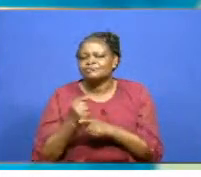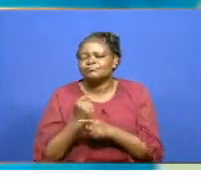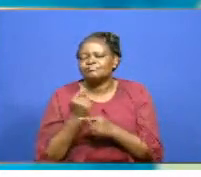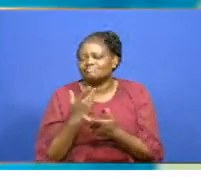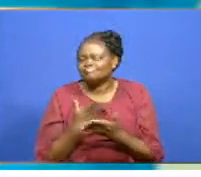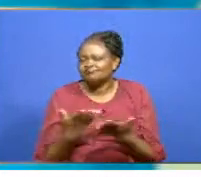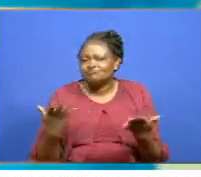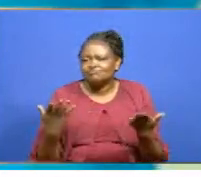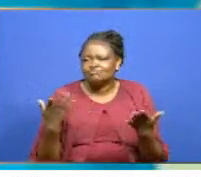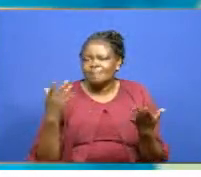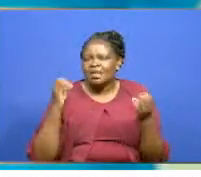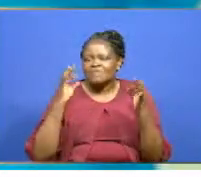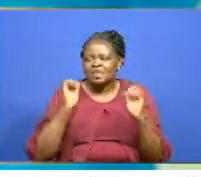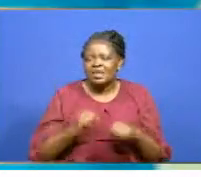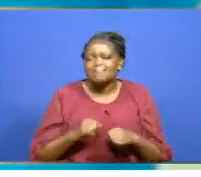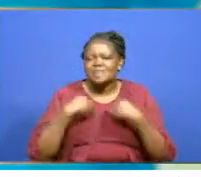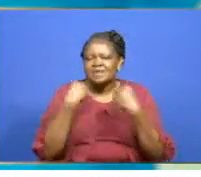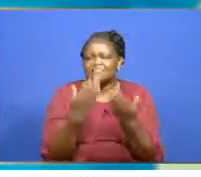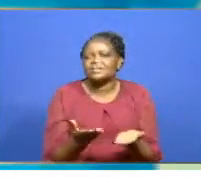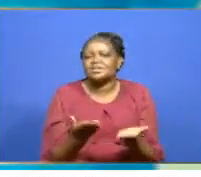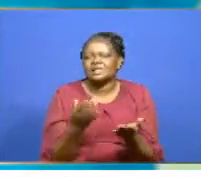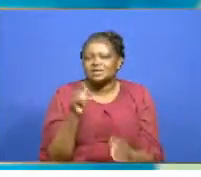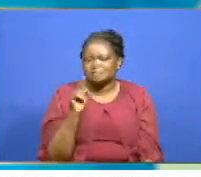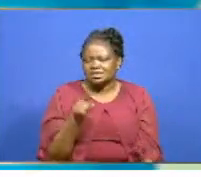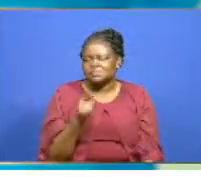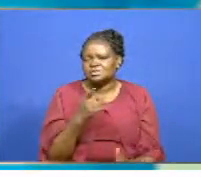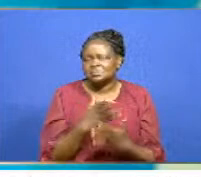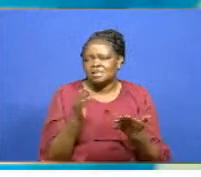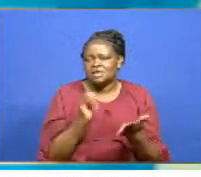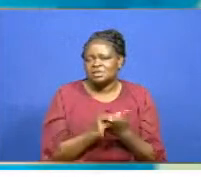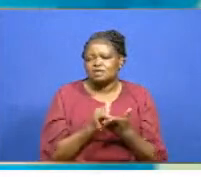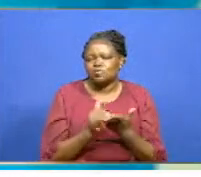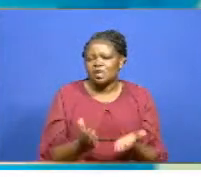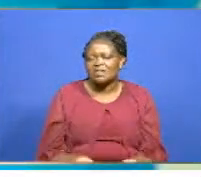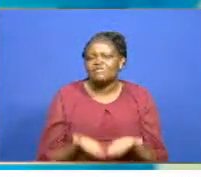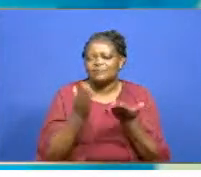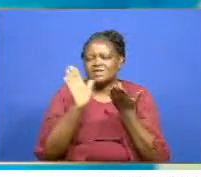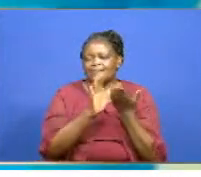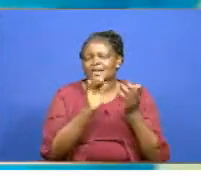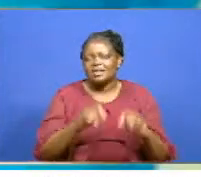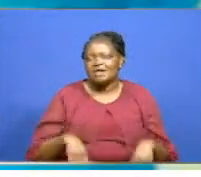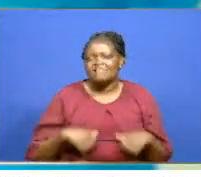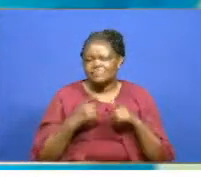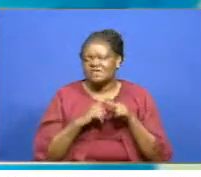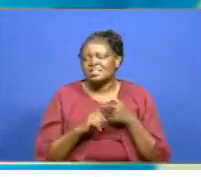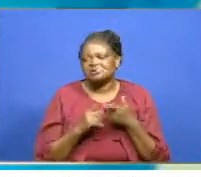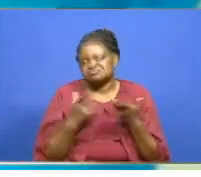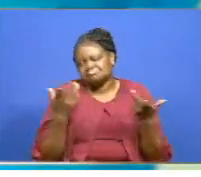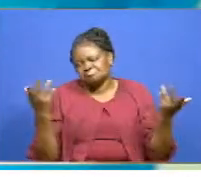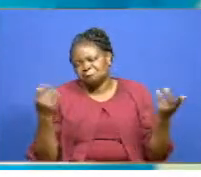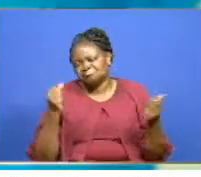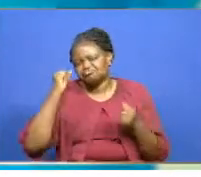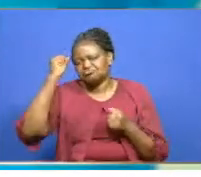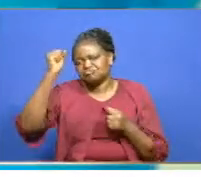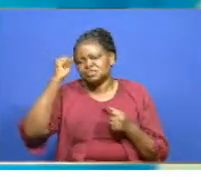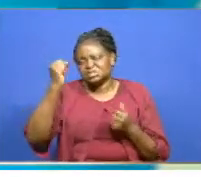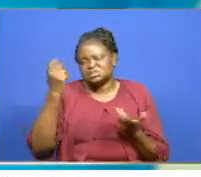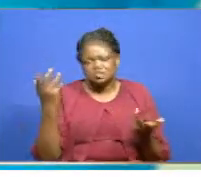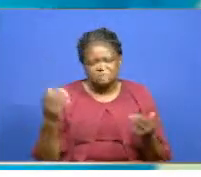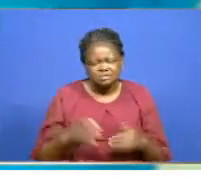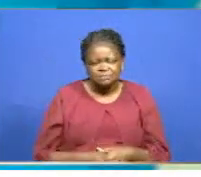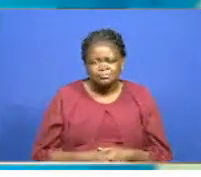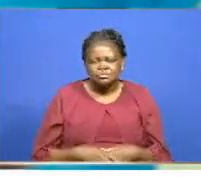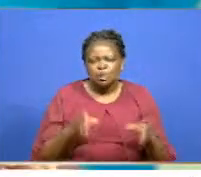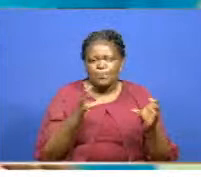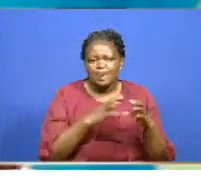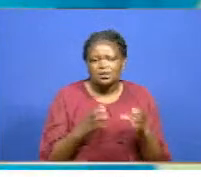facilitation. Wakiweza kupatiwa hii vigezo ambazo zitawainua katika maisha, and then masuala ya siasa na